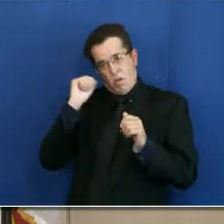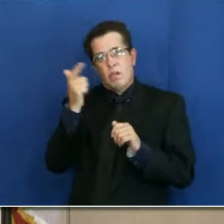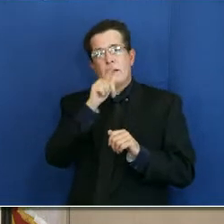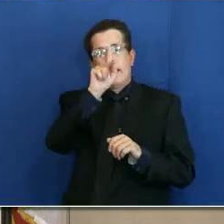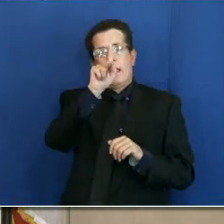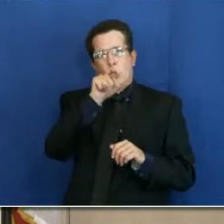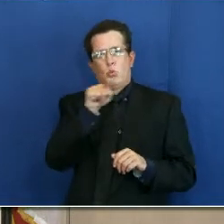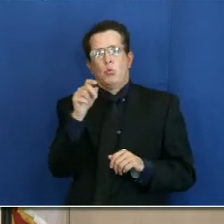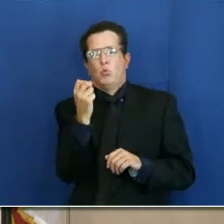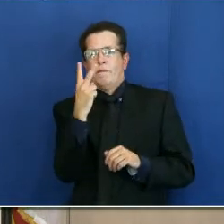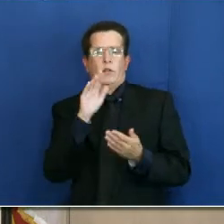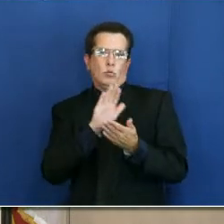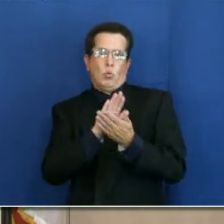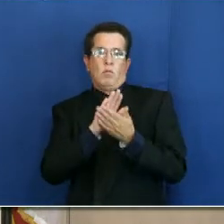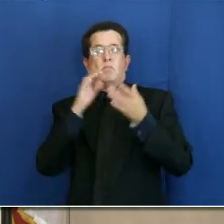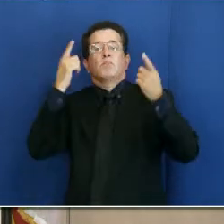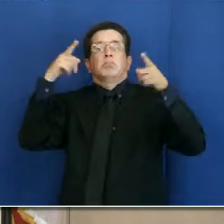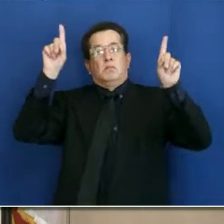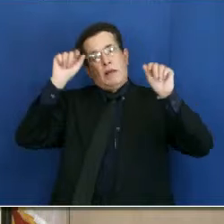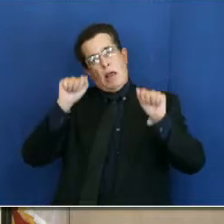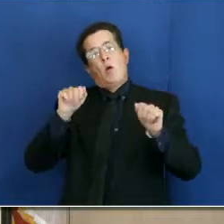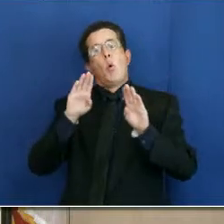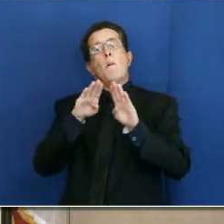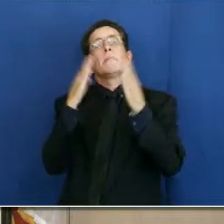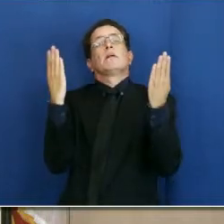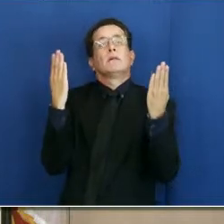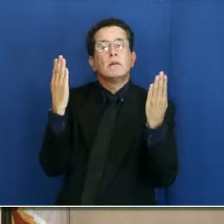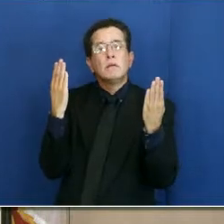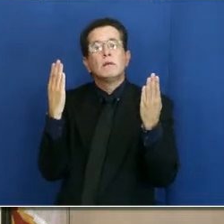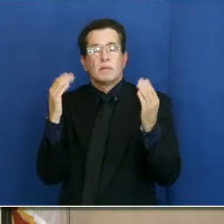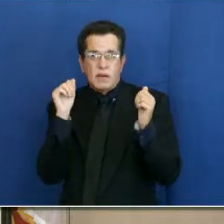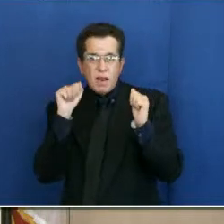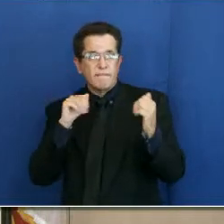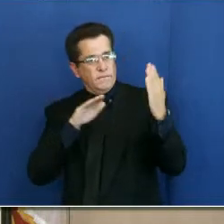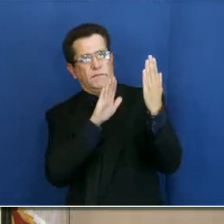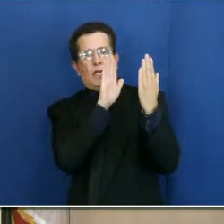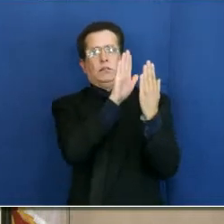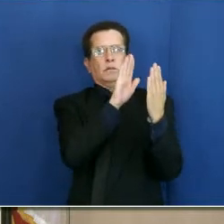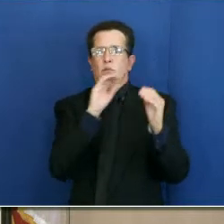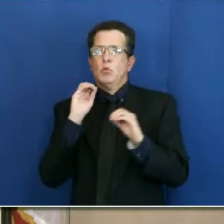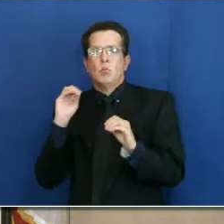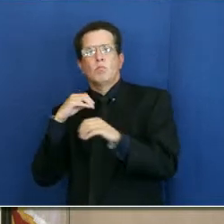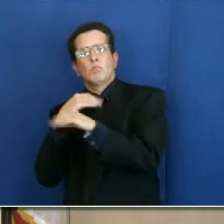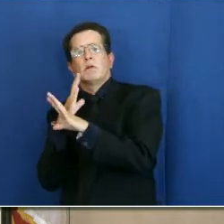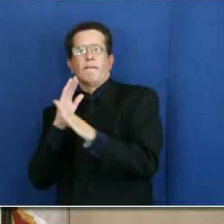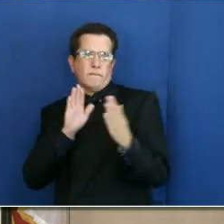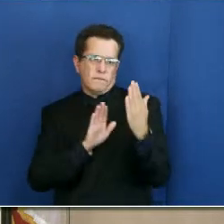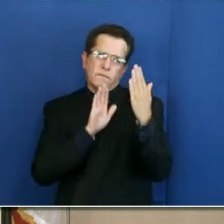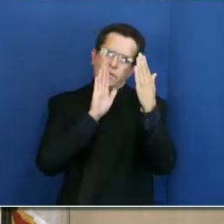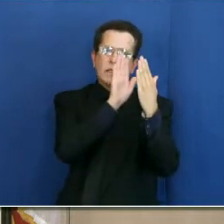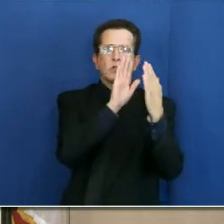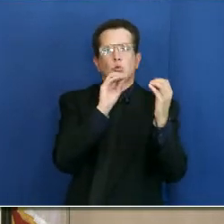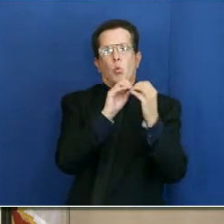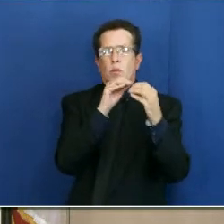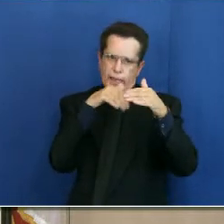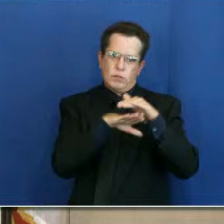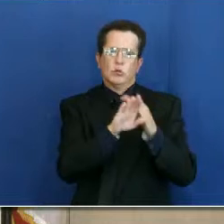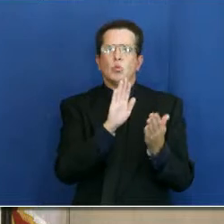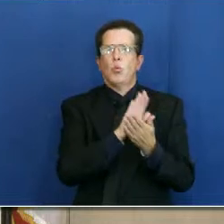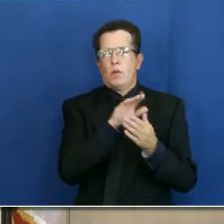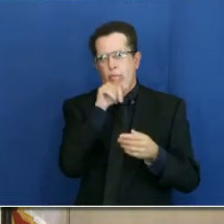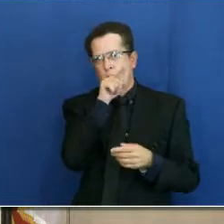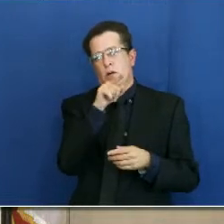schools would be able to open moving forward. Now, prior to that time of 14 consecutive days, we are receiving